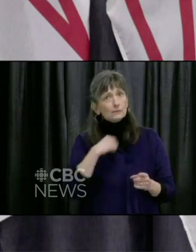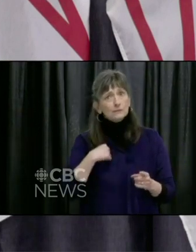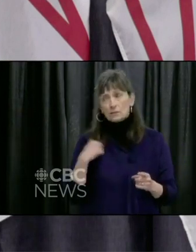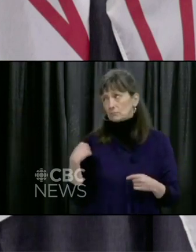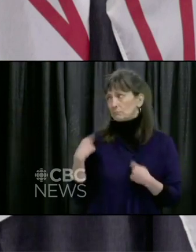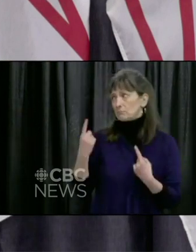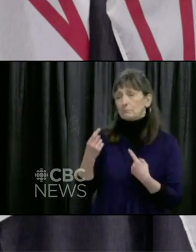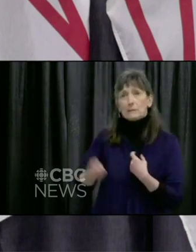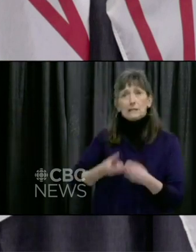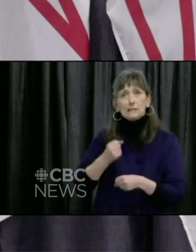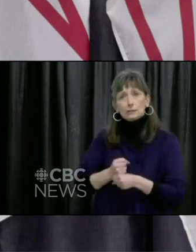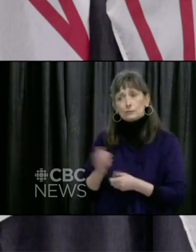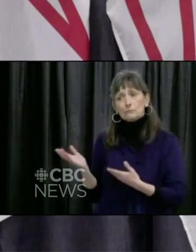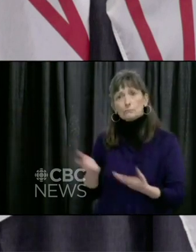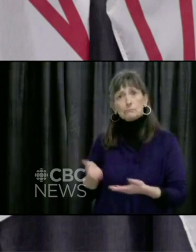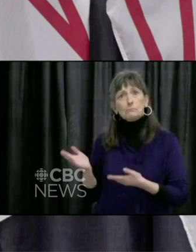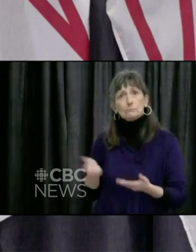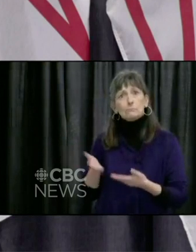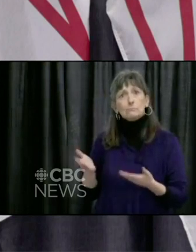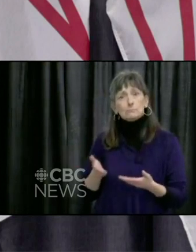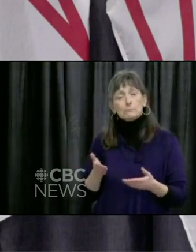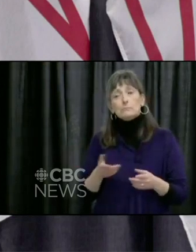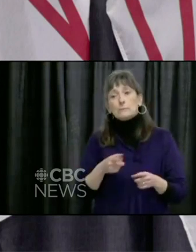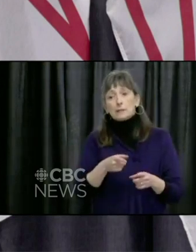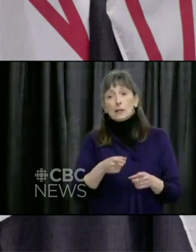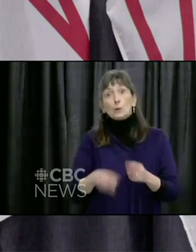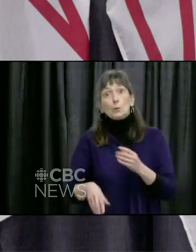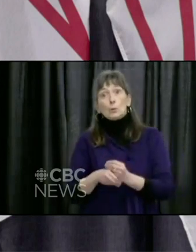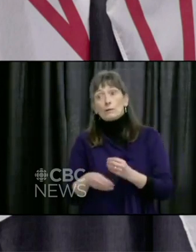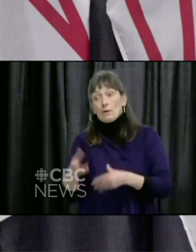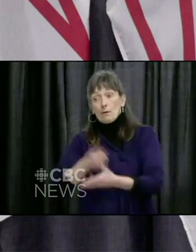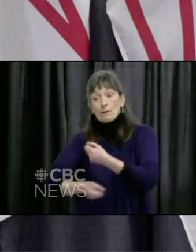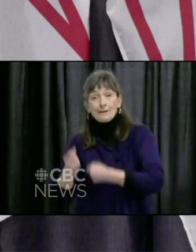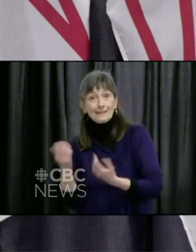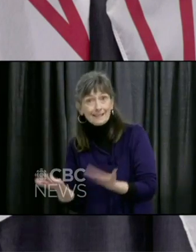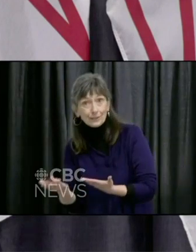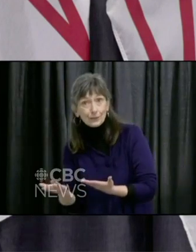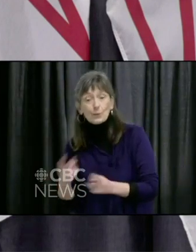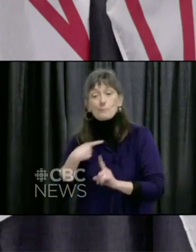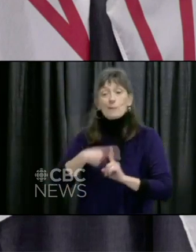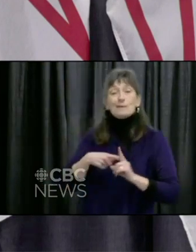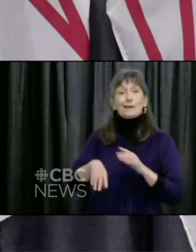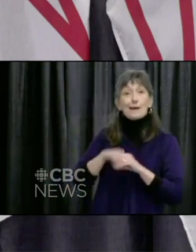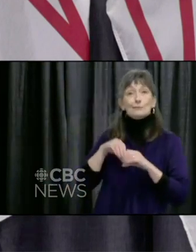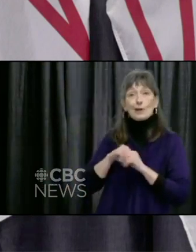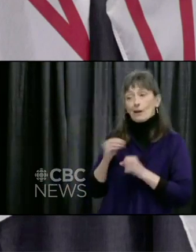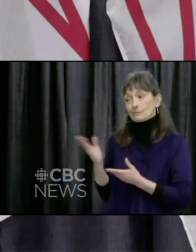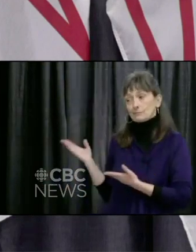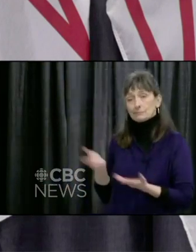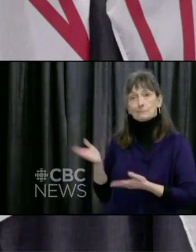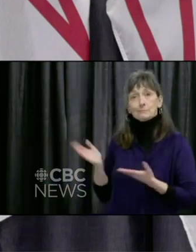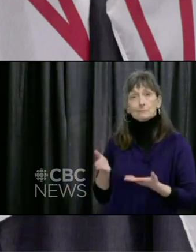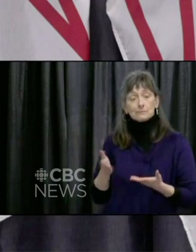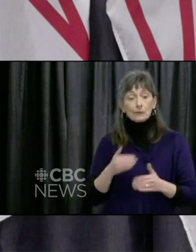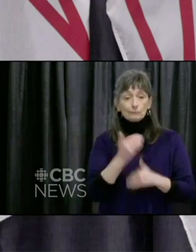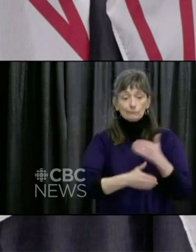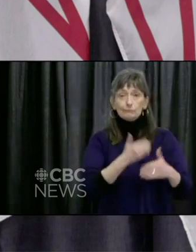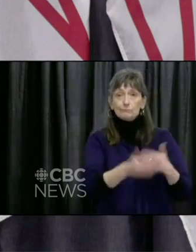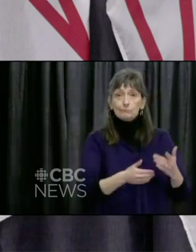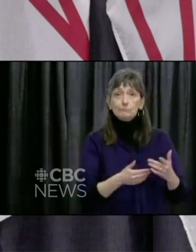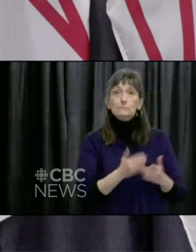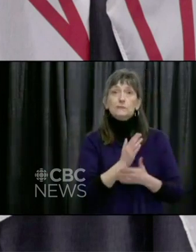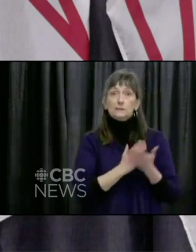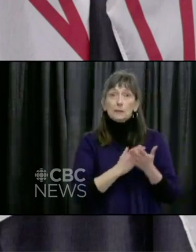and has complemented much of the fish processing within our province. We have plants open in Quebec, in